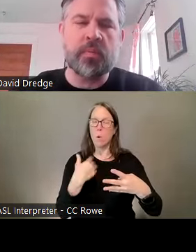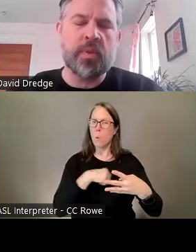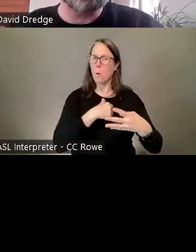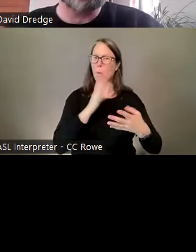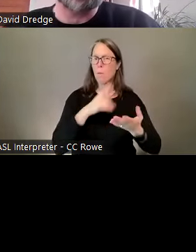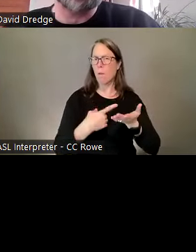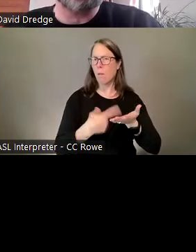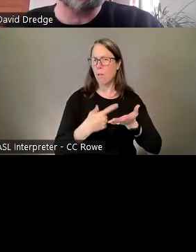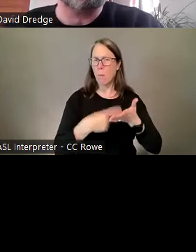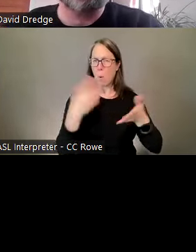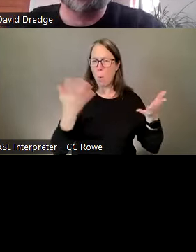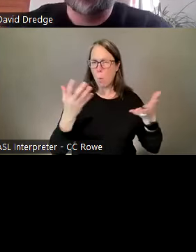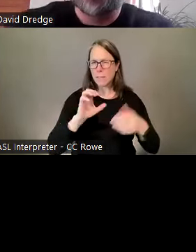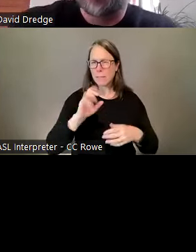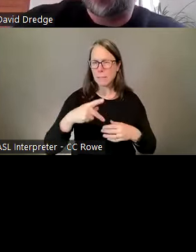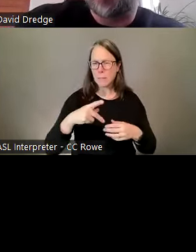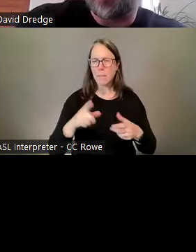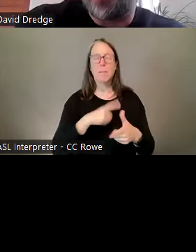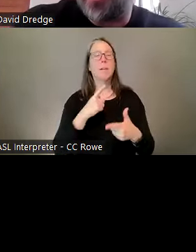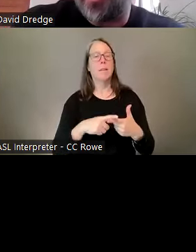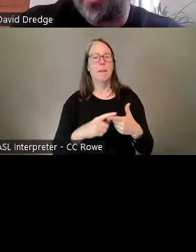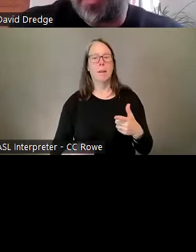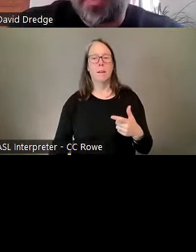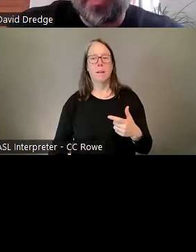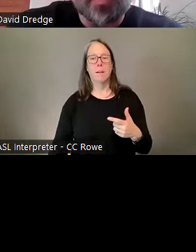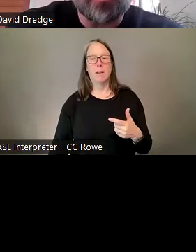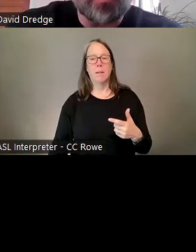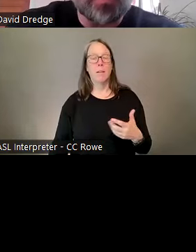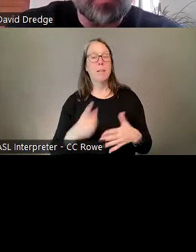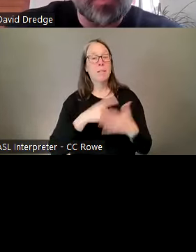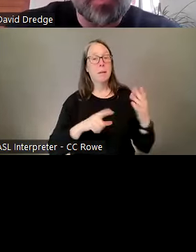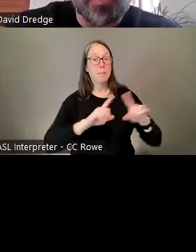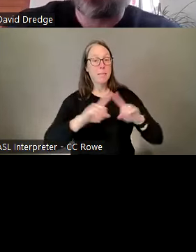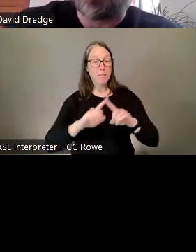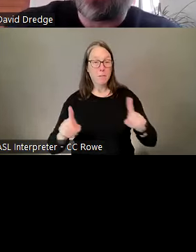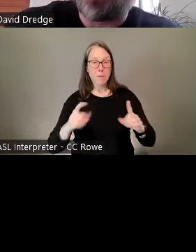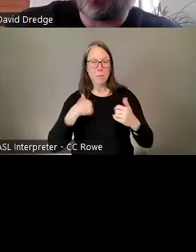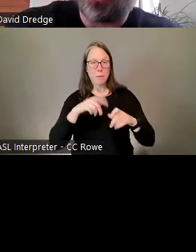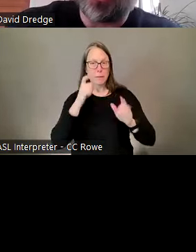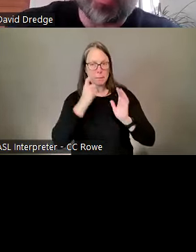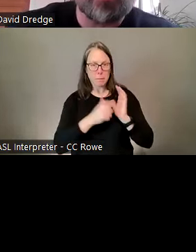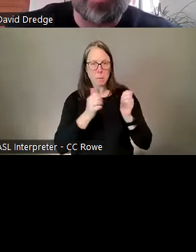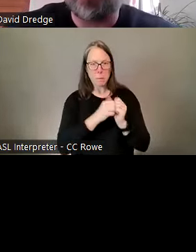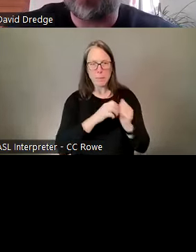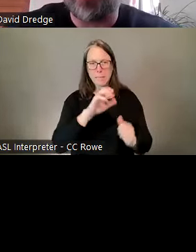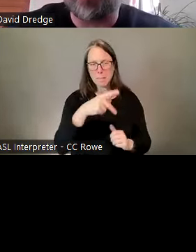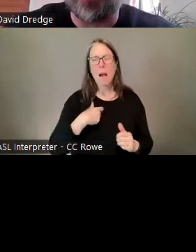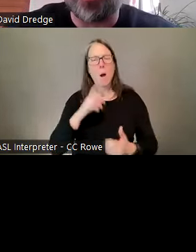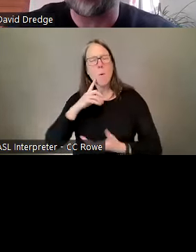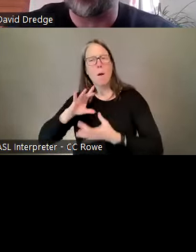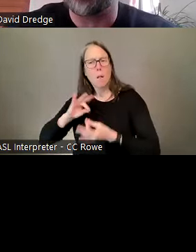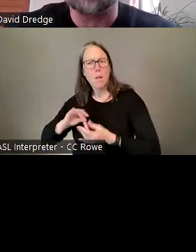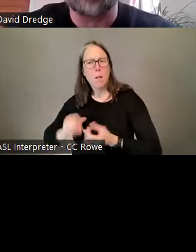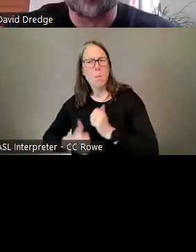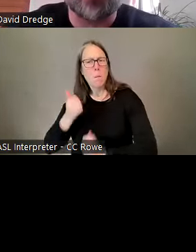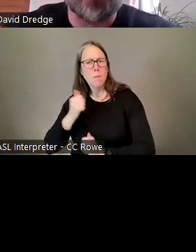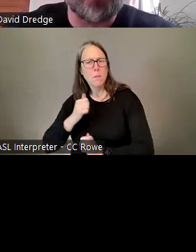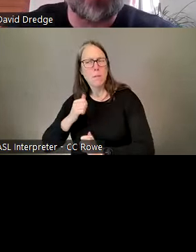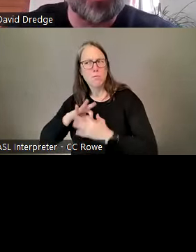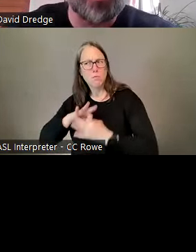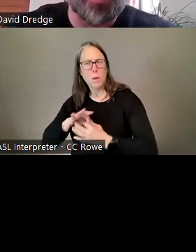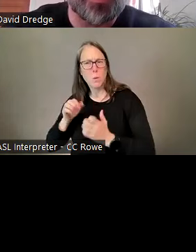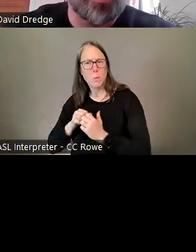we use to discuss some of the differences that we see in kids with CP. I'm going to talk about kids mostly. There are adults out there